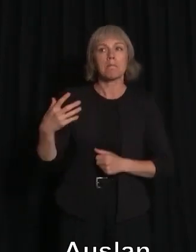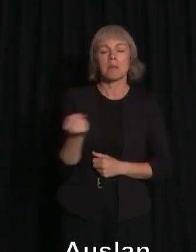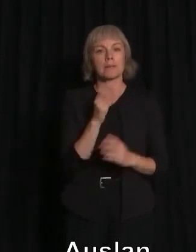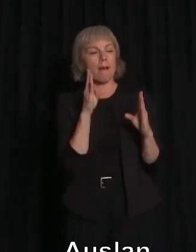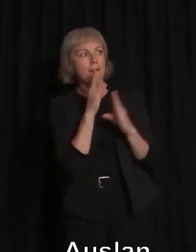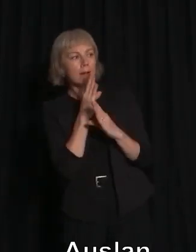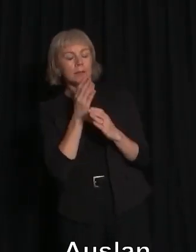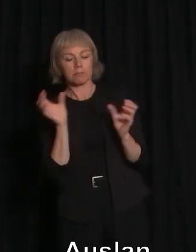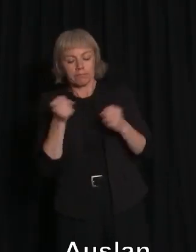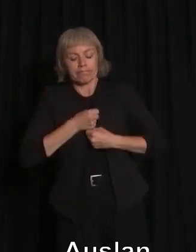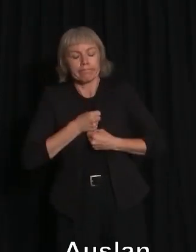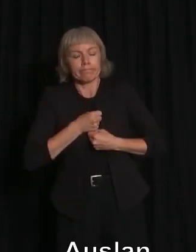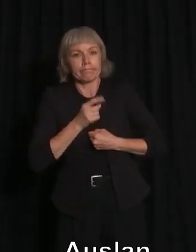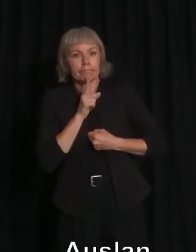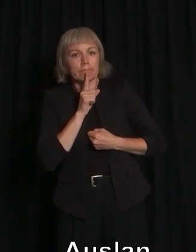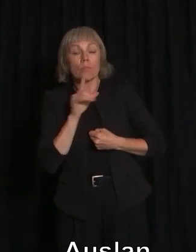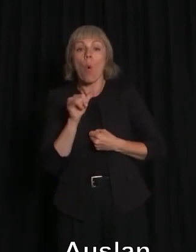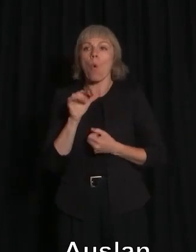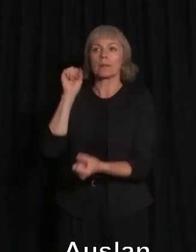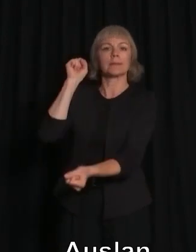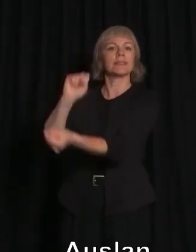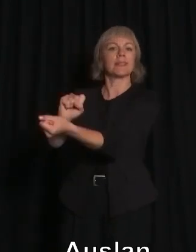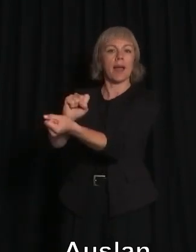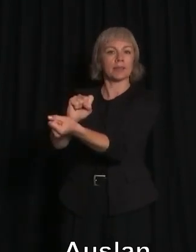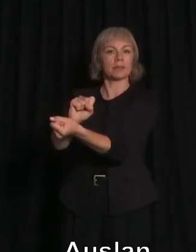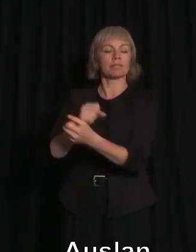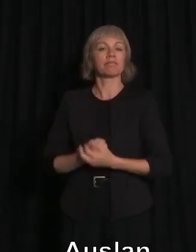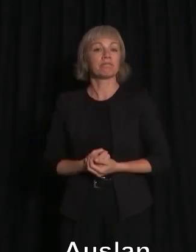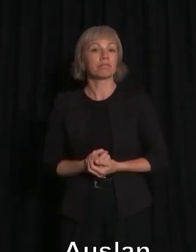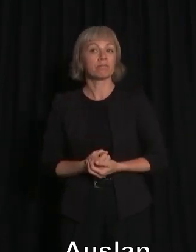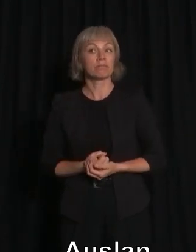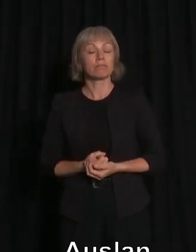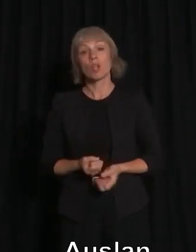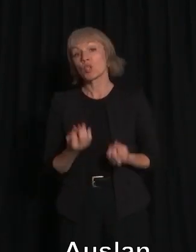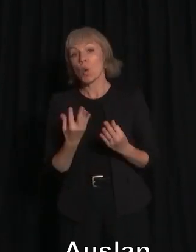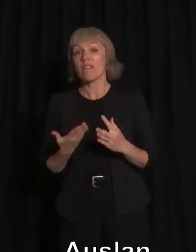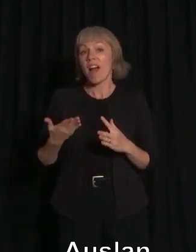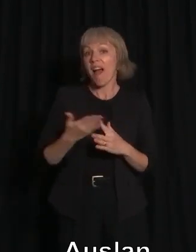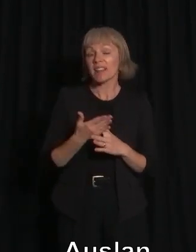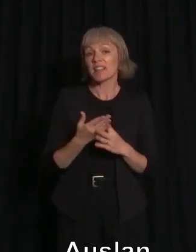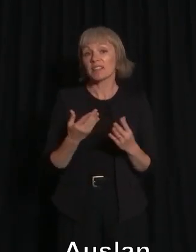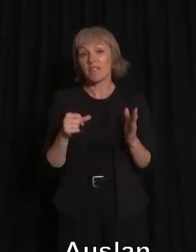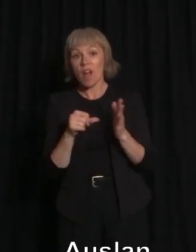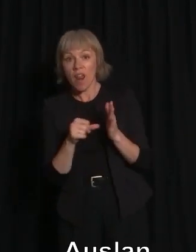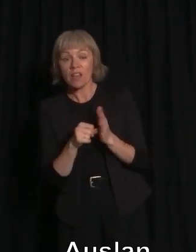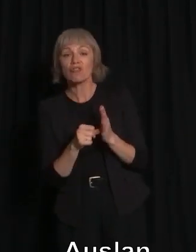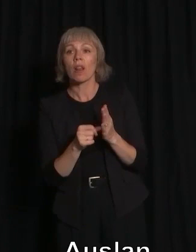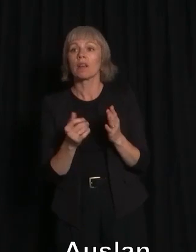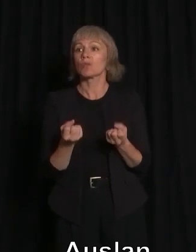or detained. Some lack access in economic, linguistic, or logistical